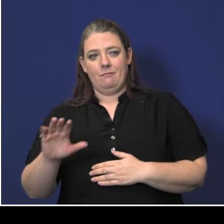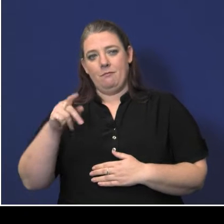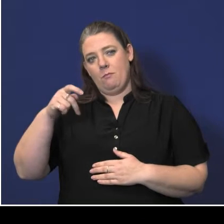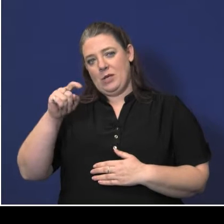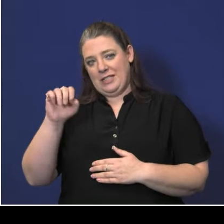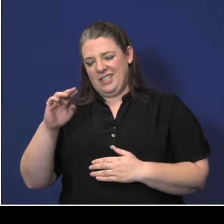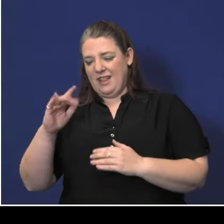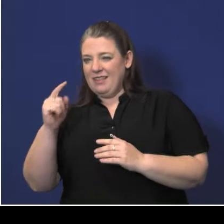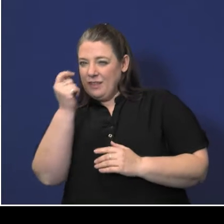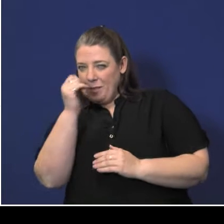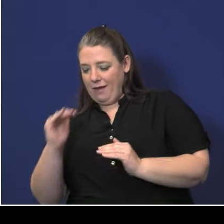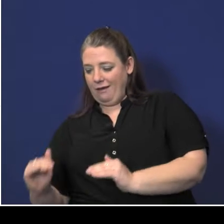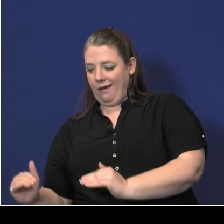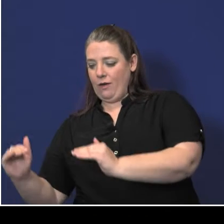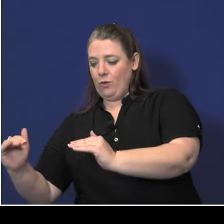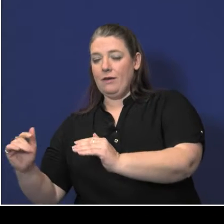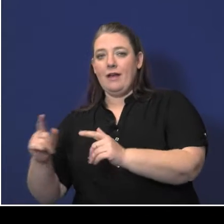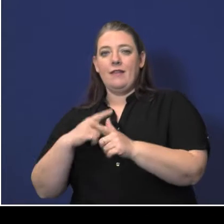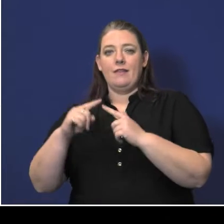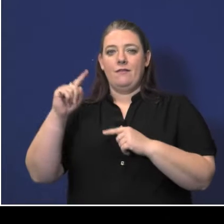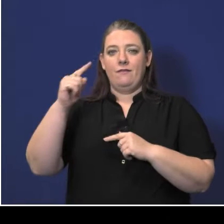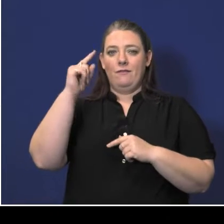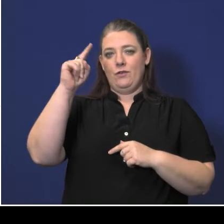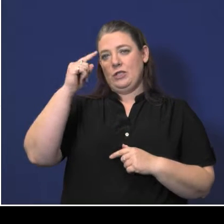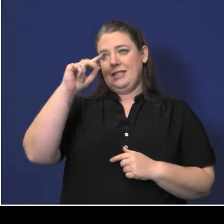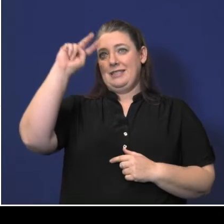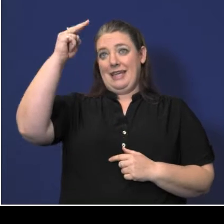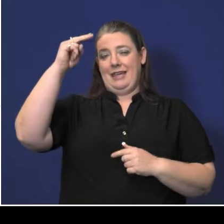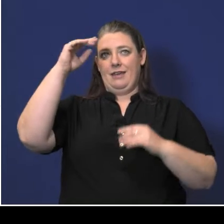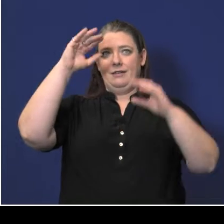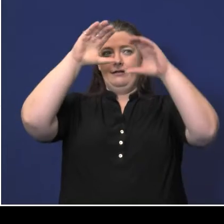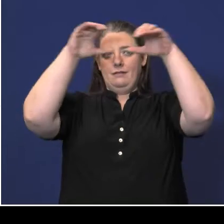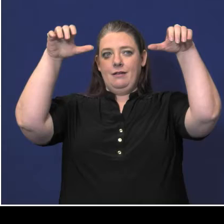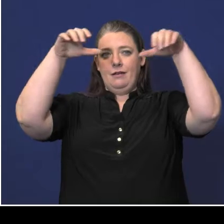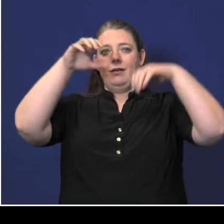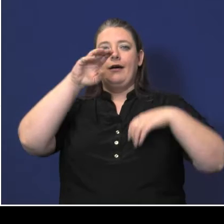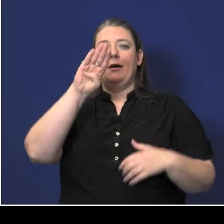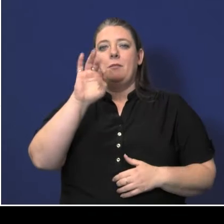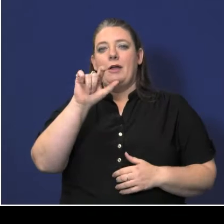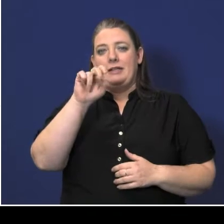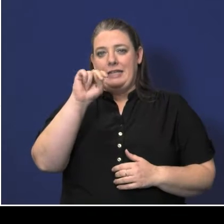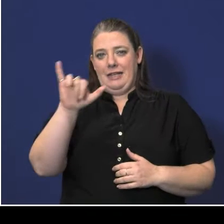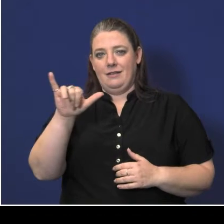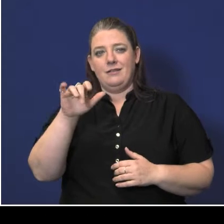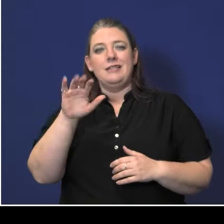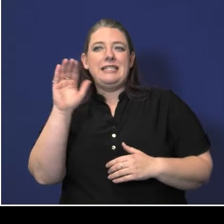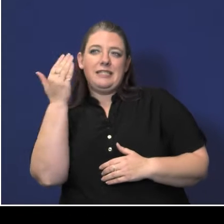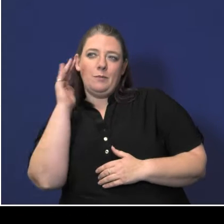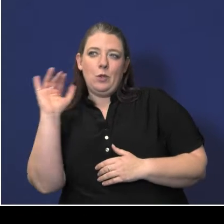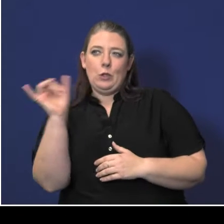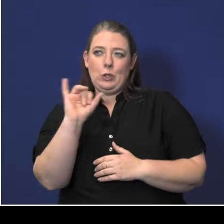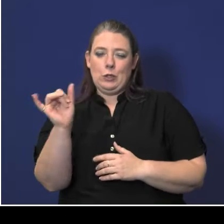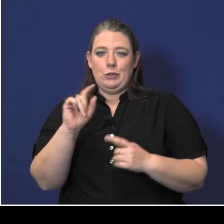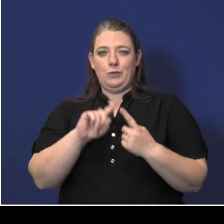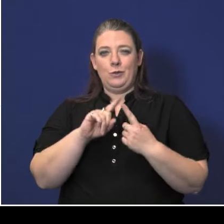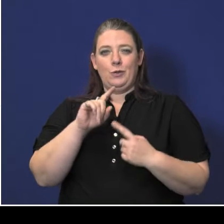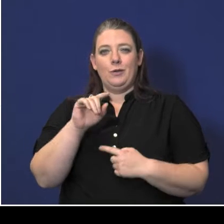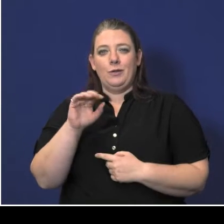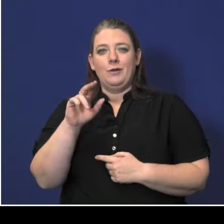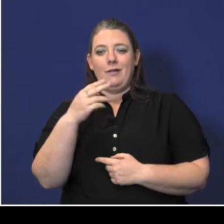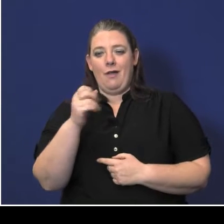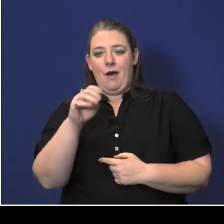higher. Then we'll have the first balcony and second balcony, so very similar to hobby center. Obviously, just scale more for a educational